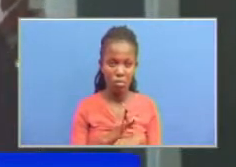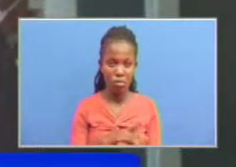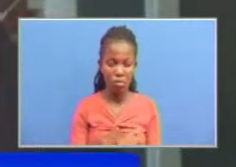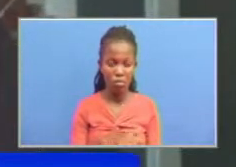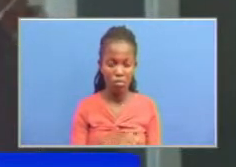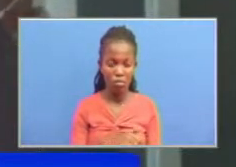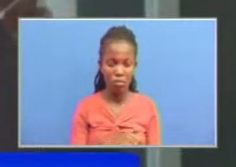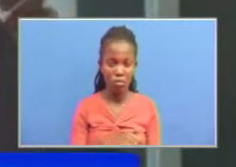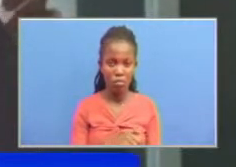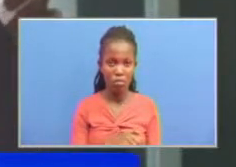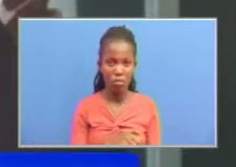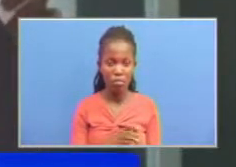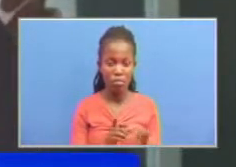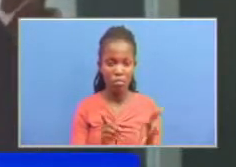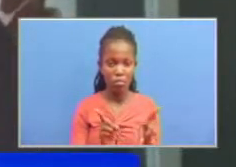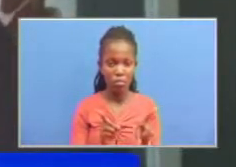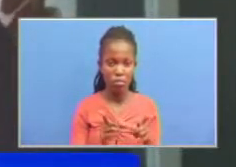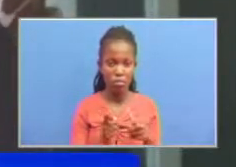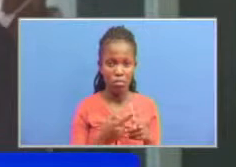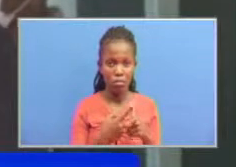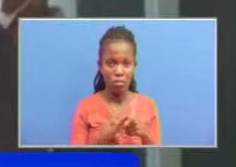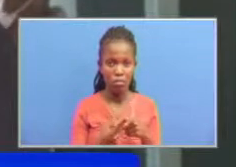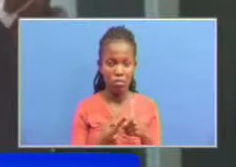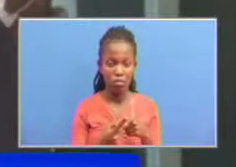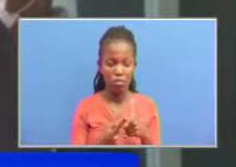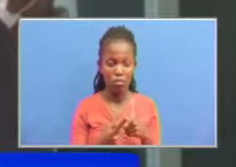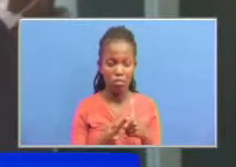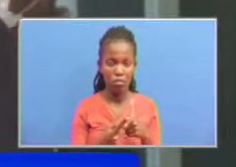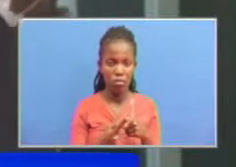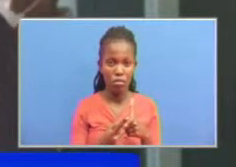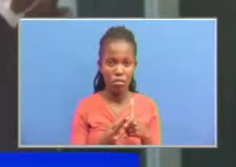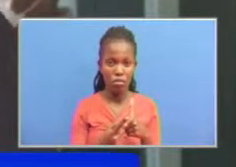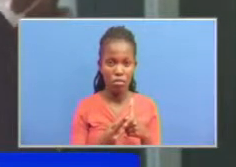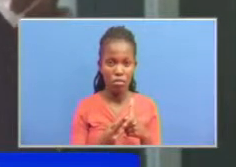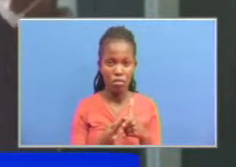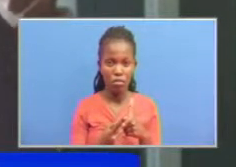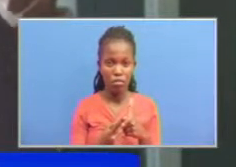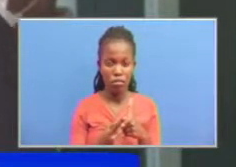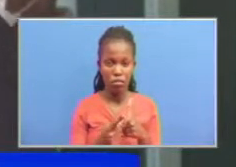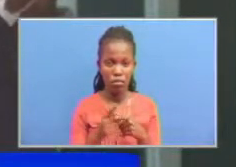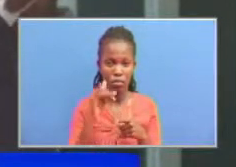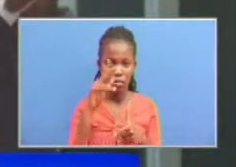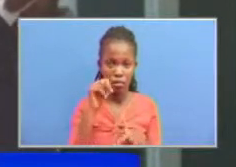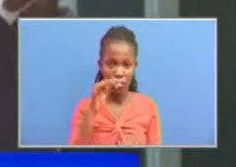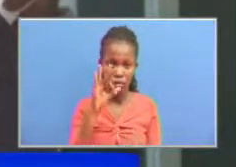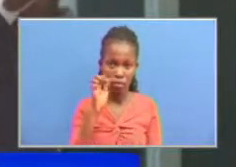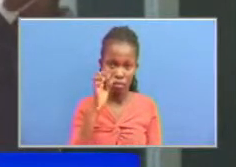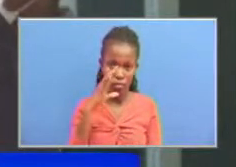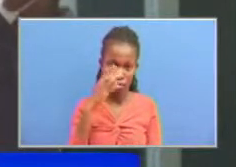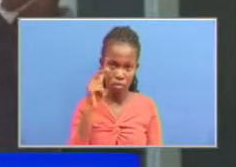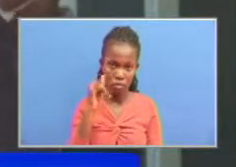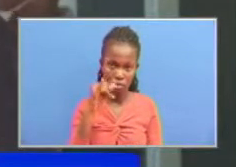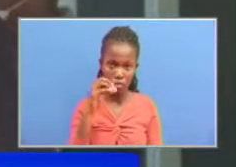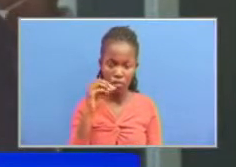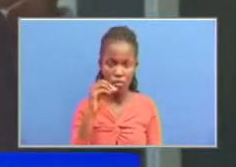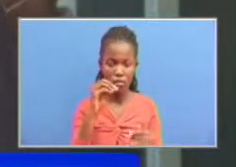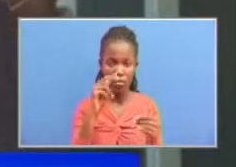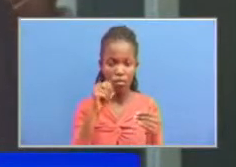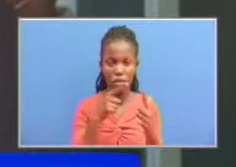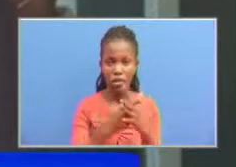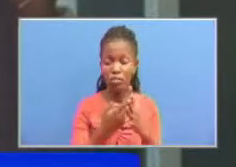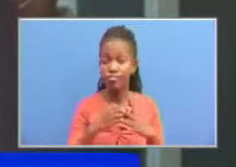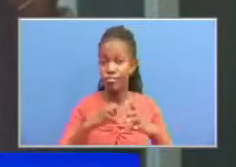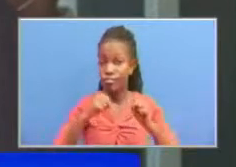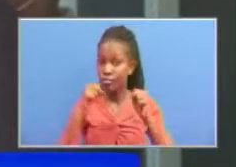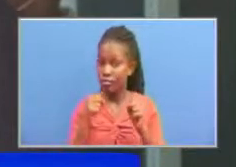hospital, and therefore your risk of getting a severe infection and death is highly reduced. So we still commend strongly.